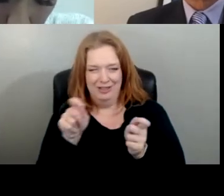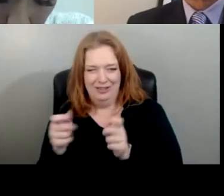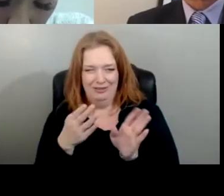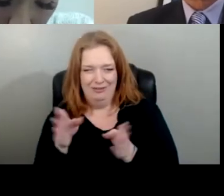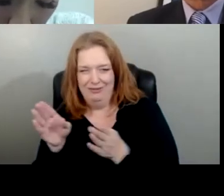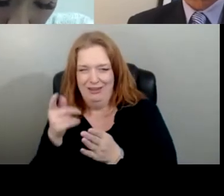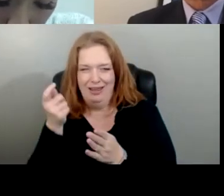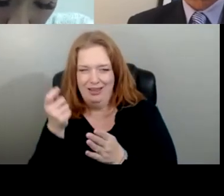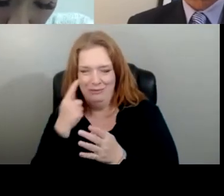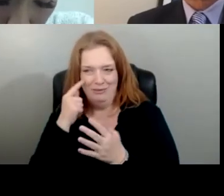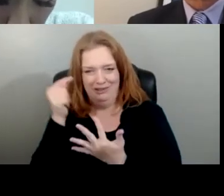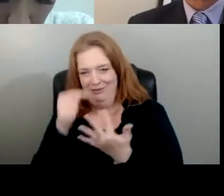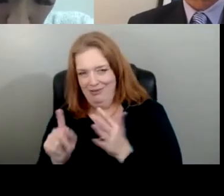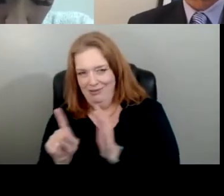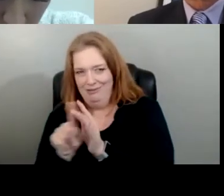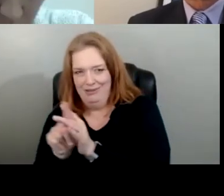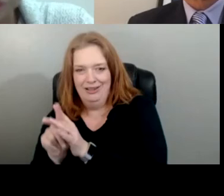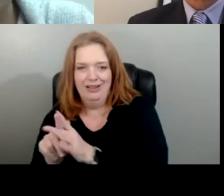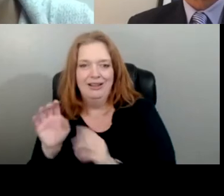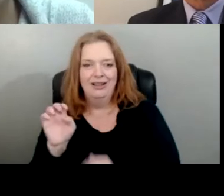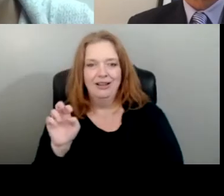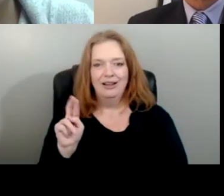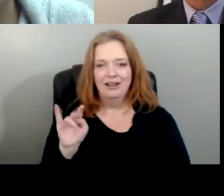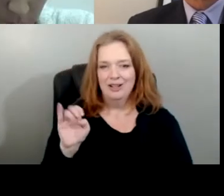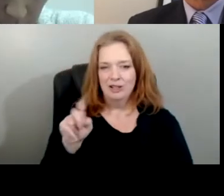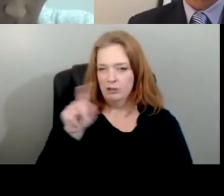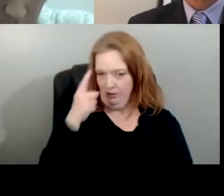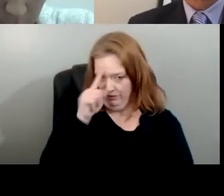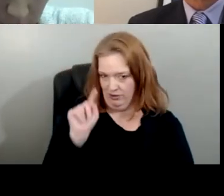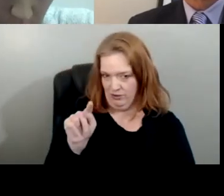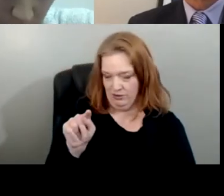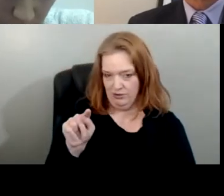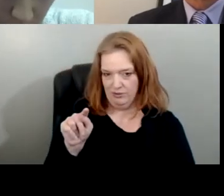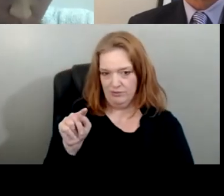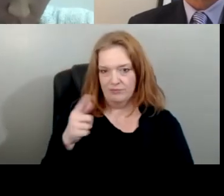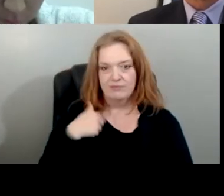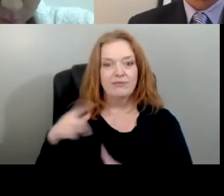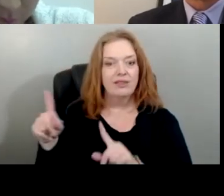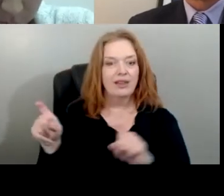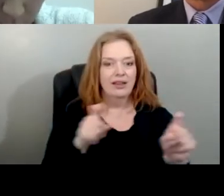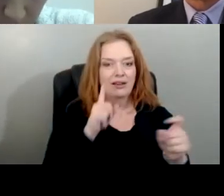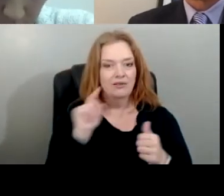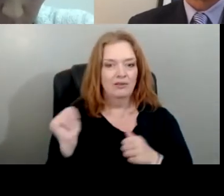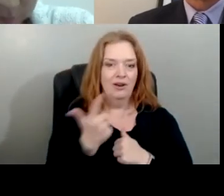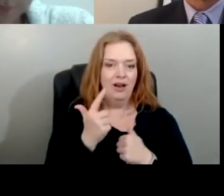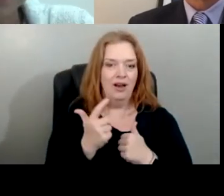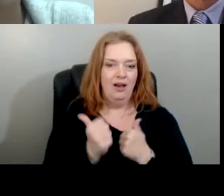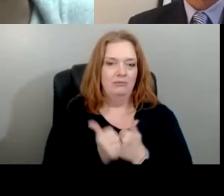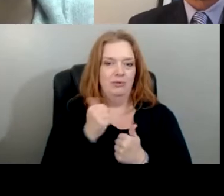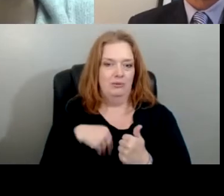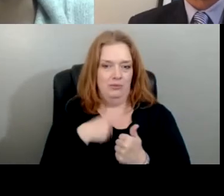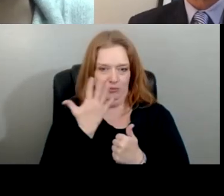me. Ernie, this question is going to be for you. And I asked this of all predominantly white law enforcement